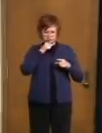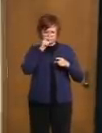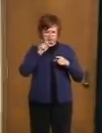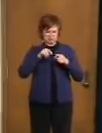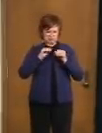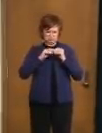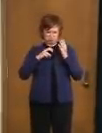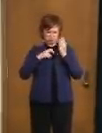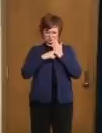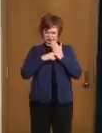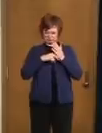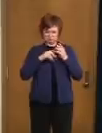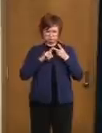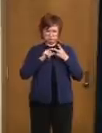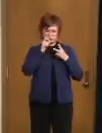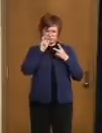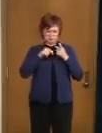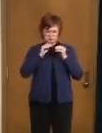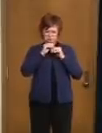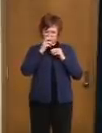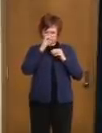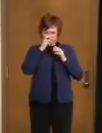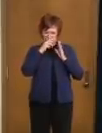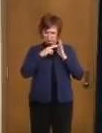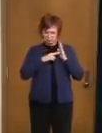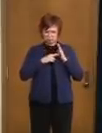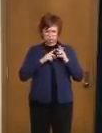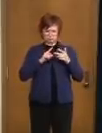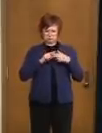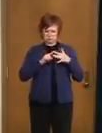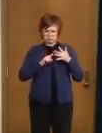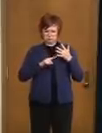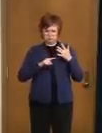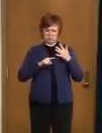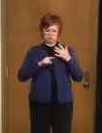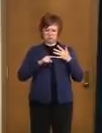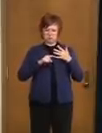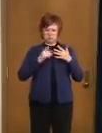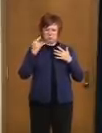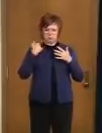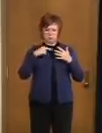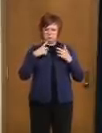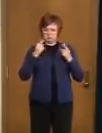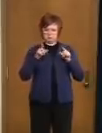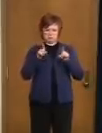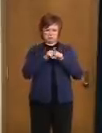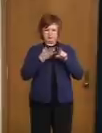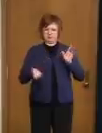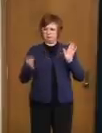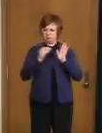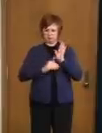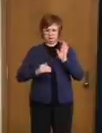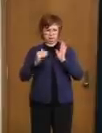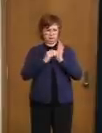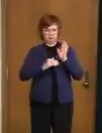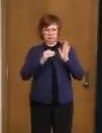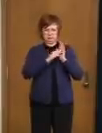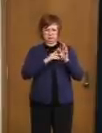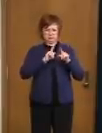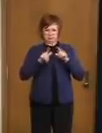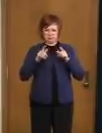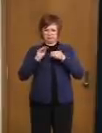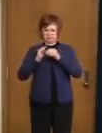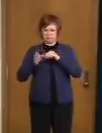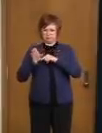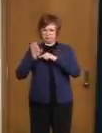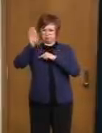we don't need to be doing a lot of things. How is doing things over and over again the same way we're doing it changing anything when things are actually